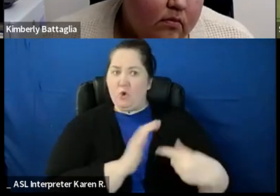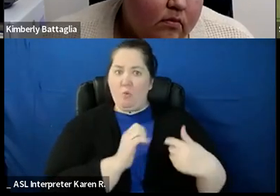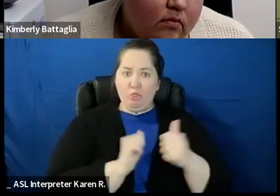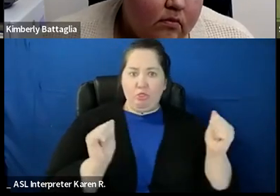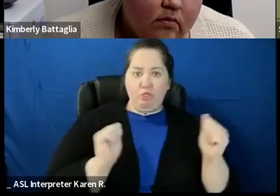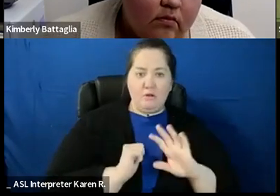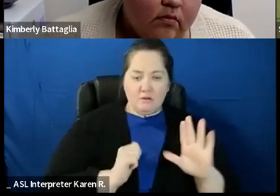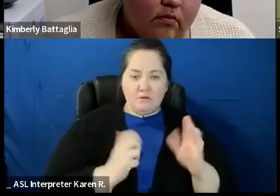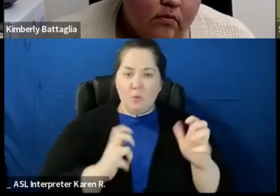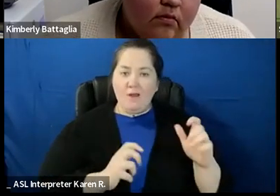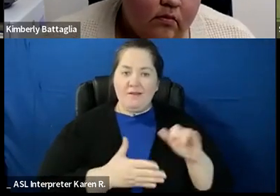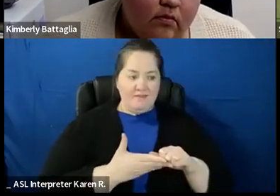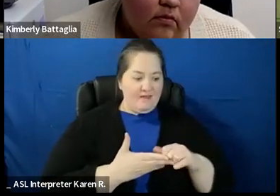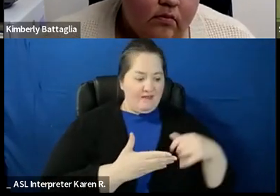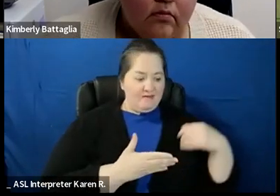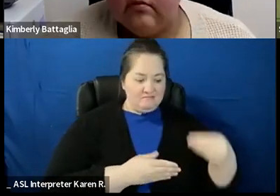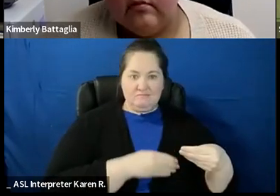constantly perpetuated